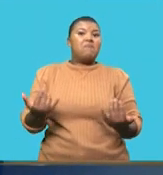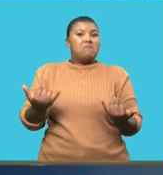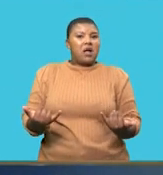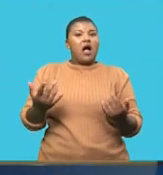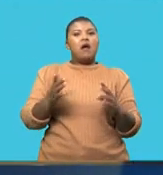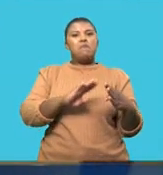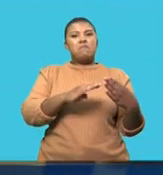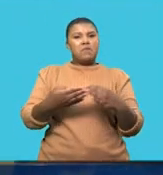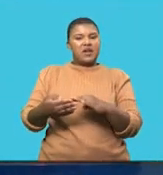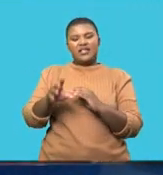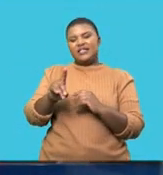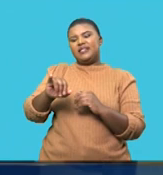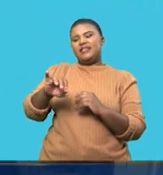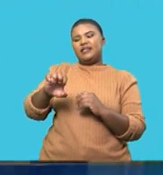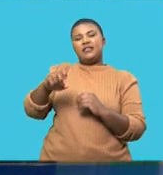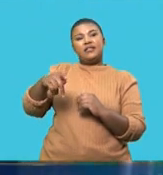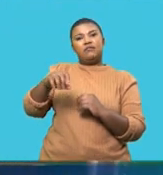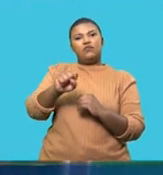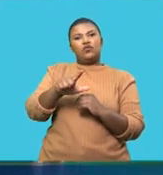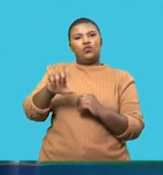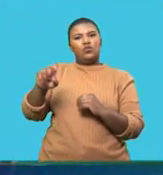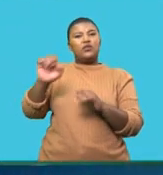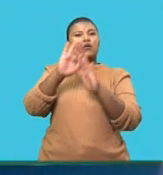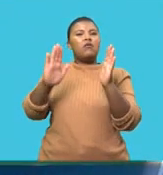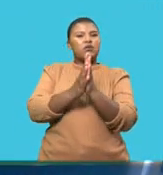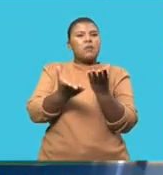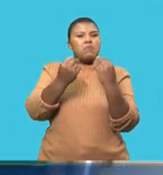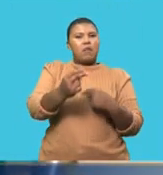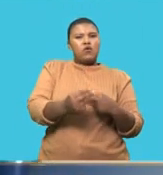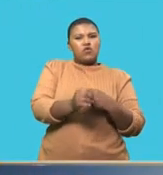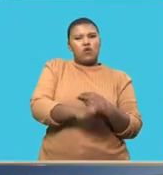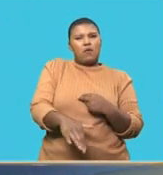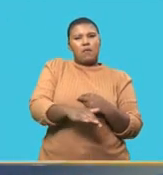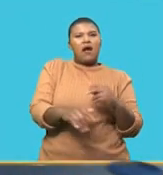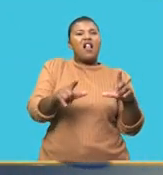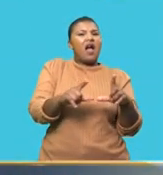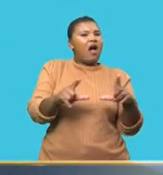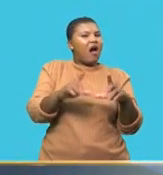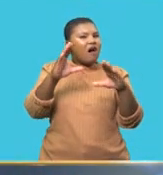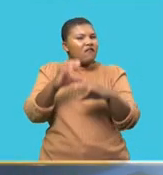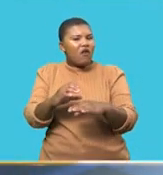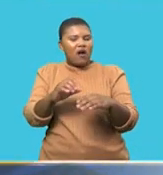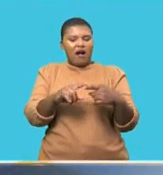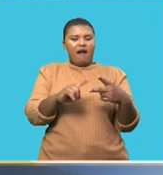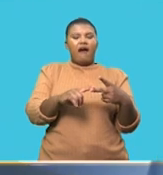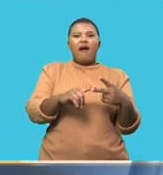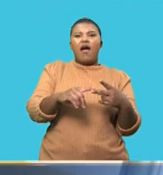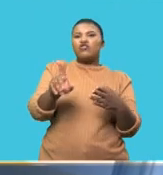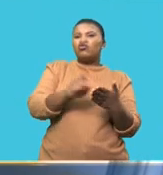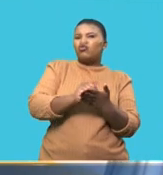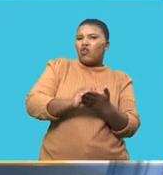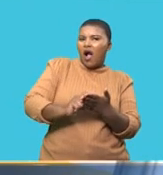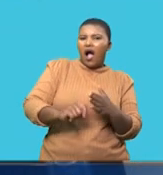baagi ba elelluang le go tla fumantshwa ditshebeletso tsa mantla phumantshong ya dilaesense tsa go kganna, go ngodisa